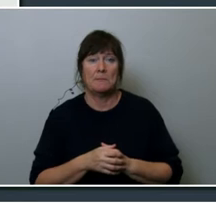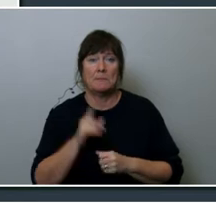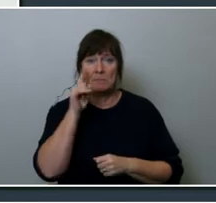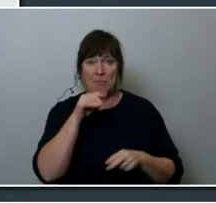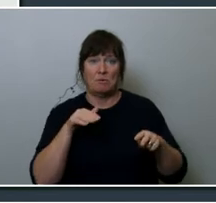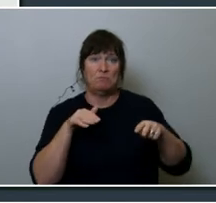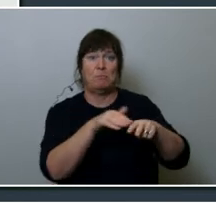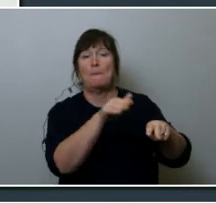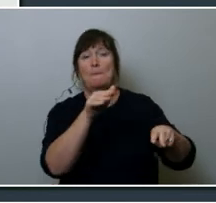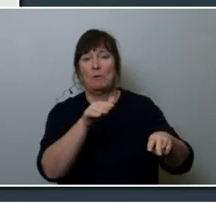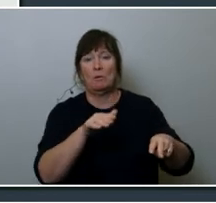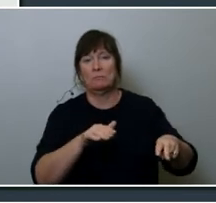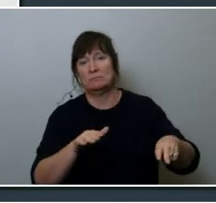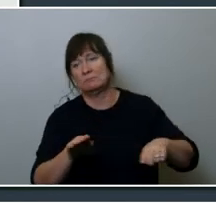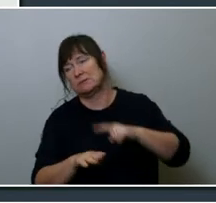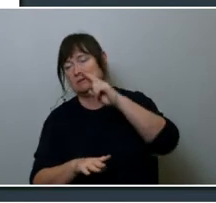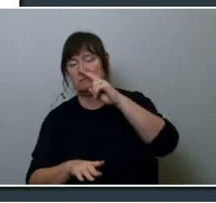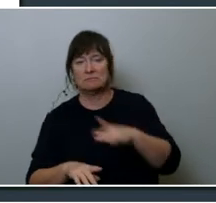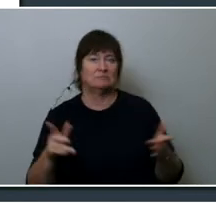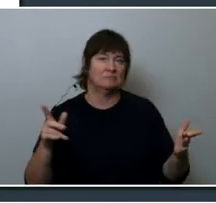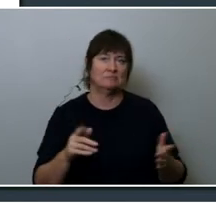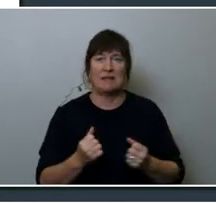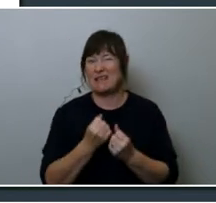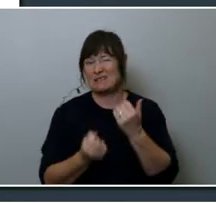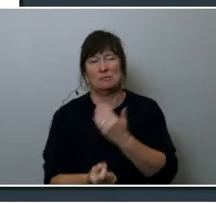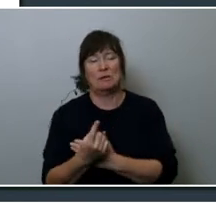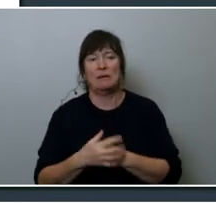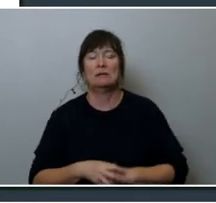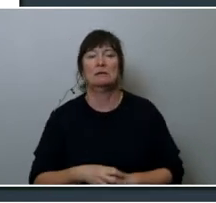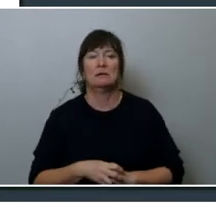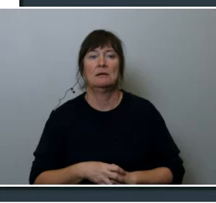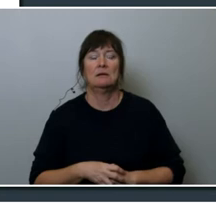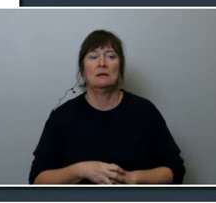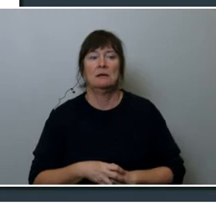people hitting cars and cars hitting cyclists.